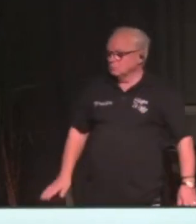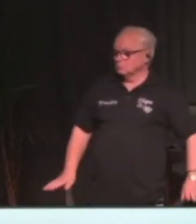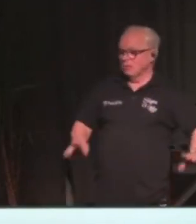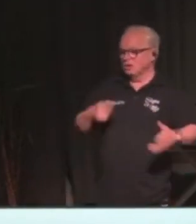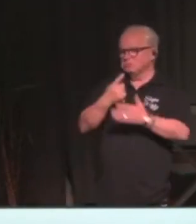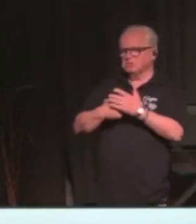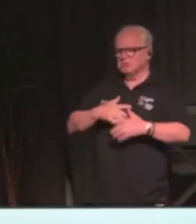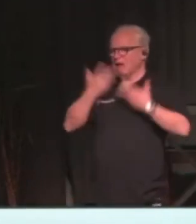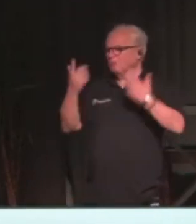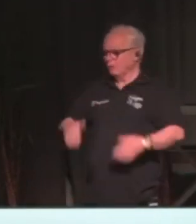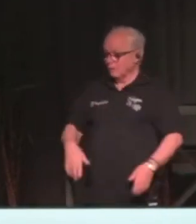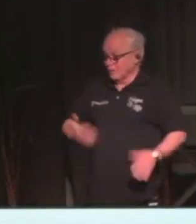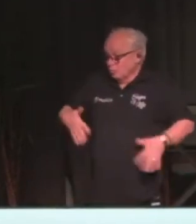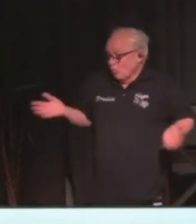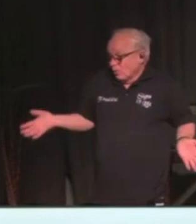Just angry. Well,